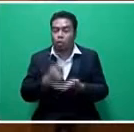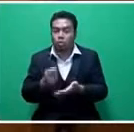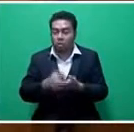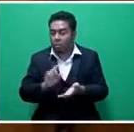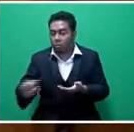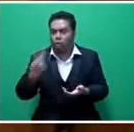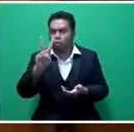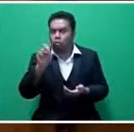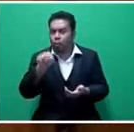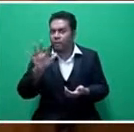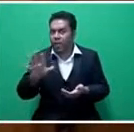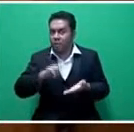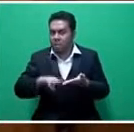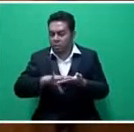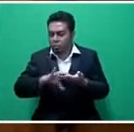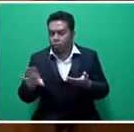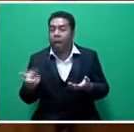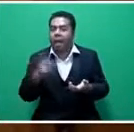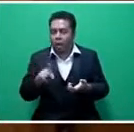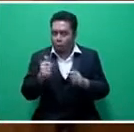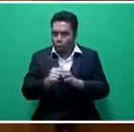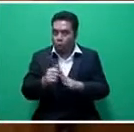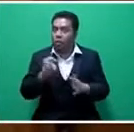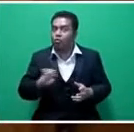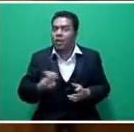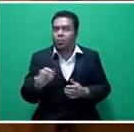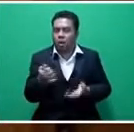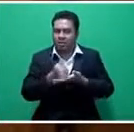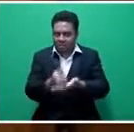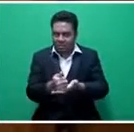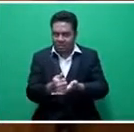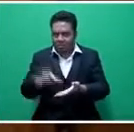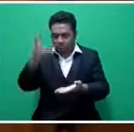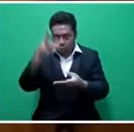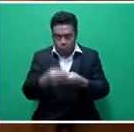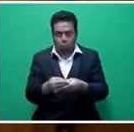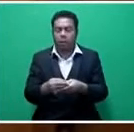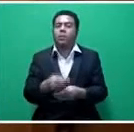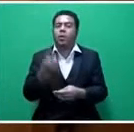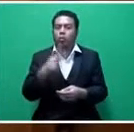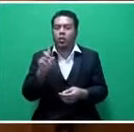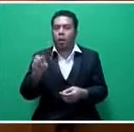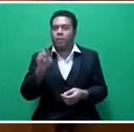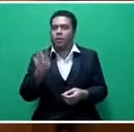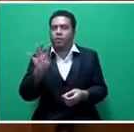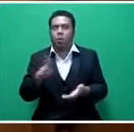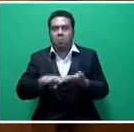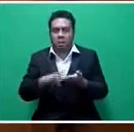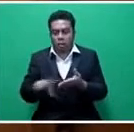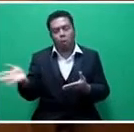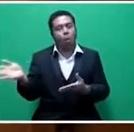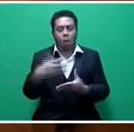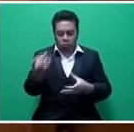to $2.5 million, and the transport assistance that we talked about yesterday comes at a total of $21.4 million. So this all contributes